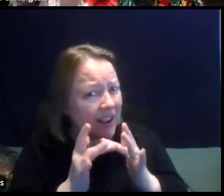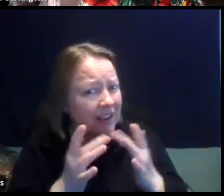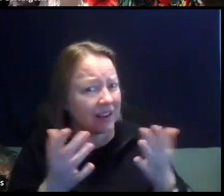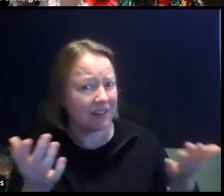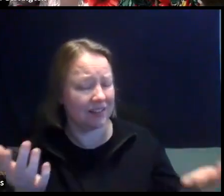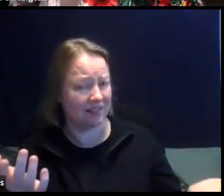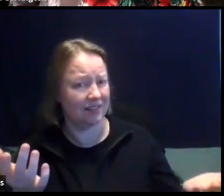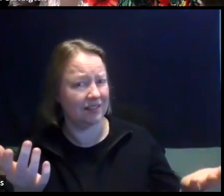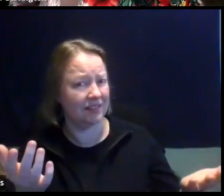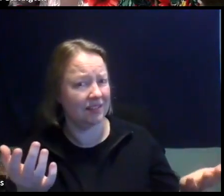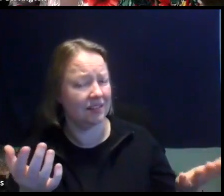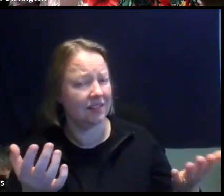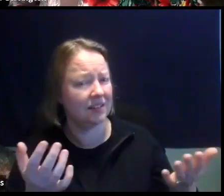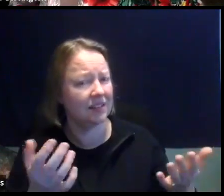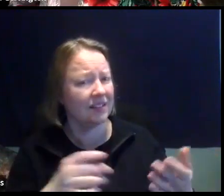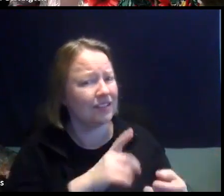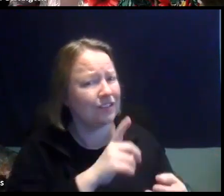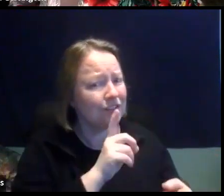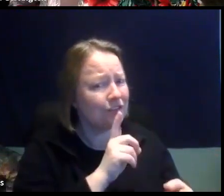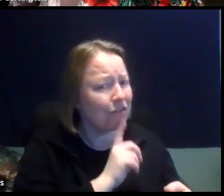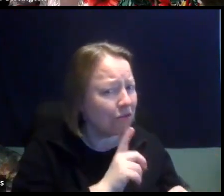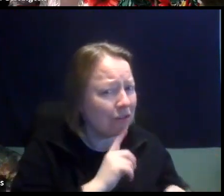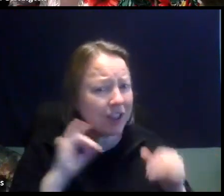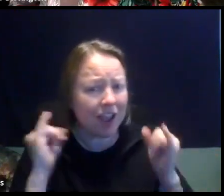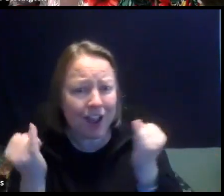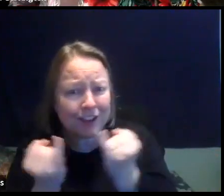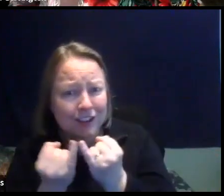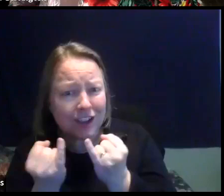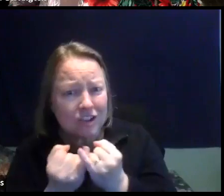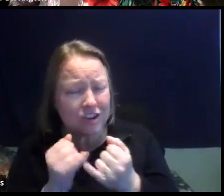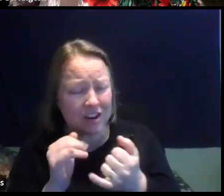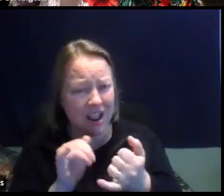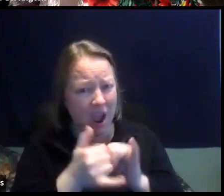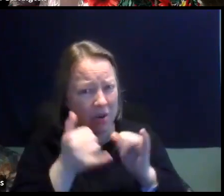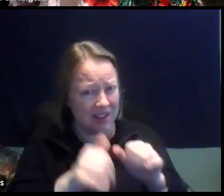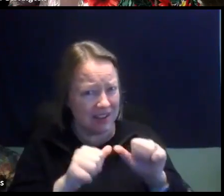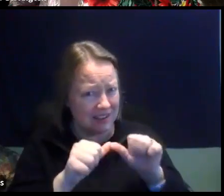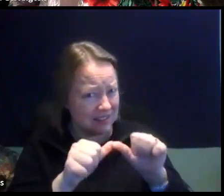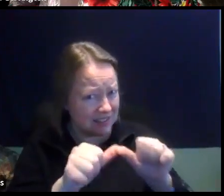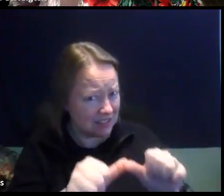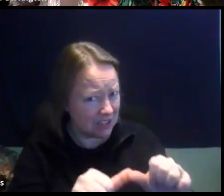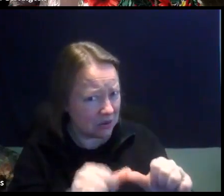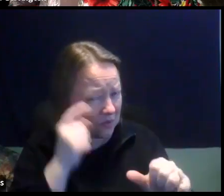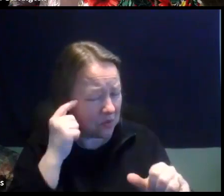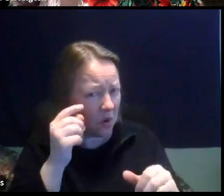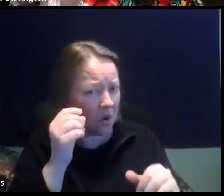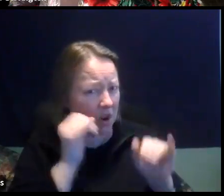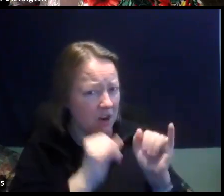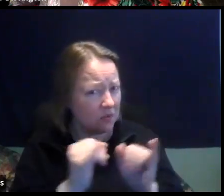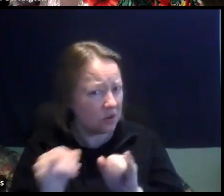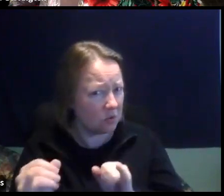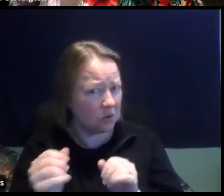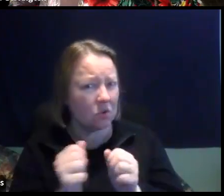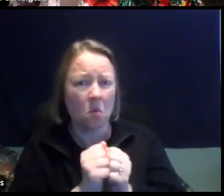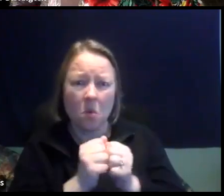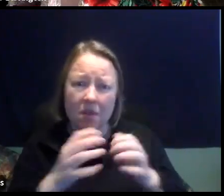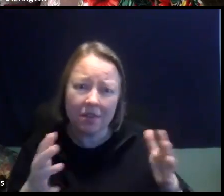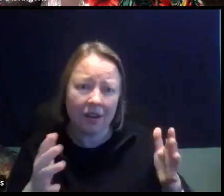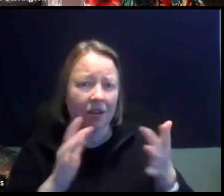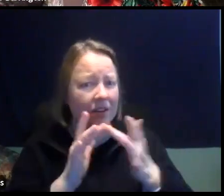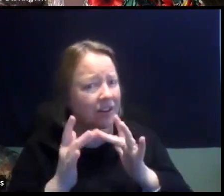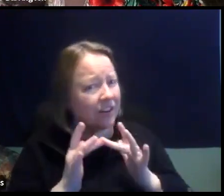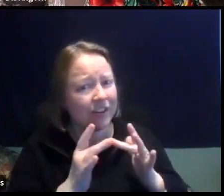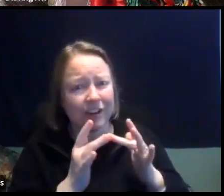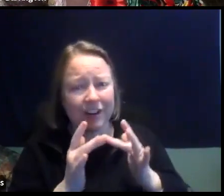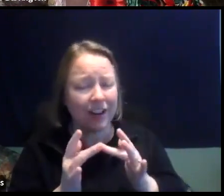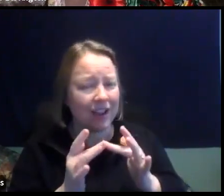how has the loneliness and isolation continued to go for those individuals who aren't able to get on their screens regularly, or if they